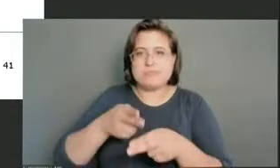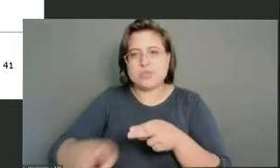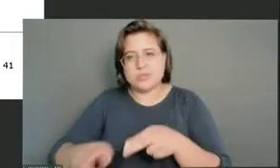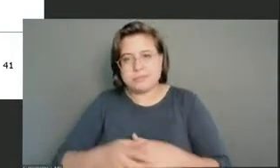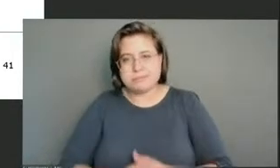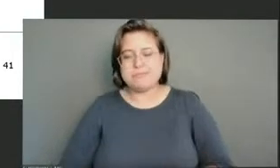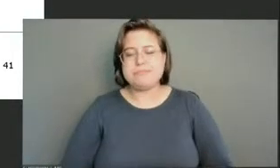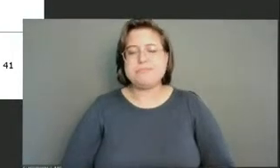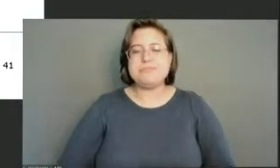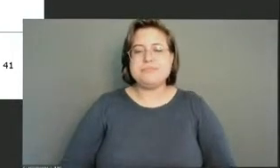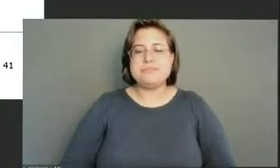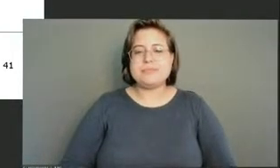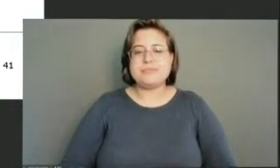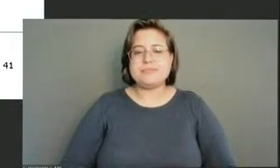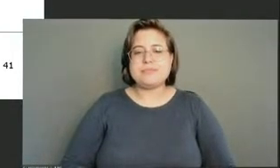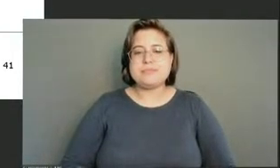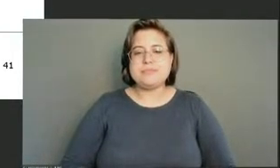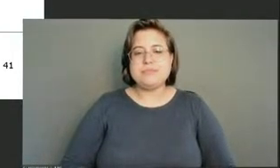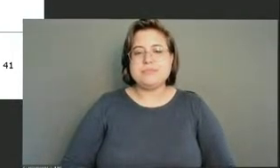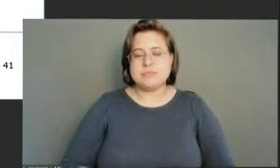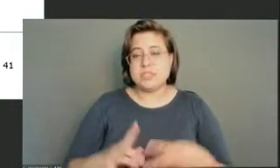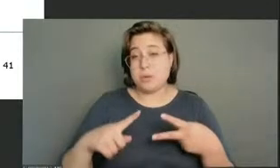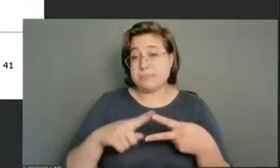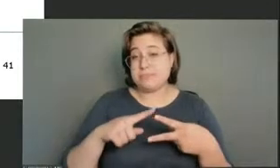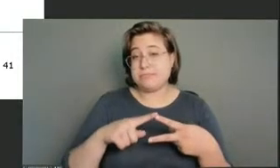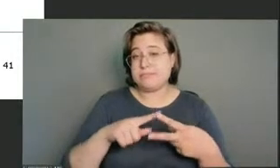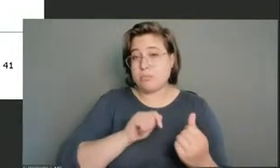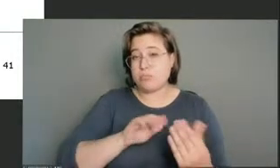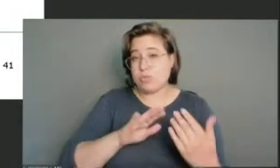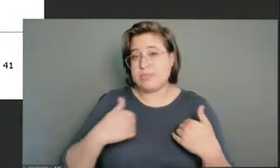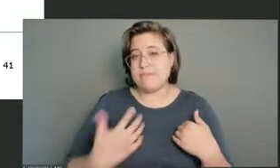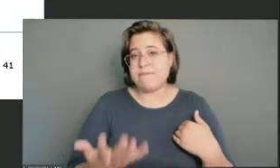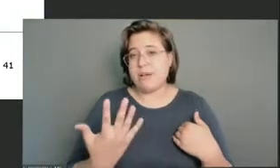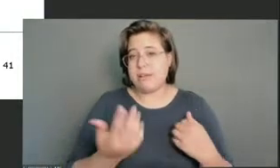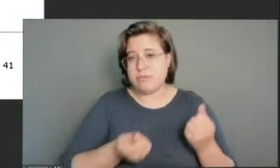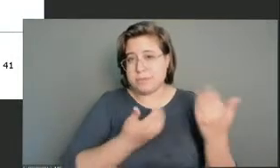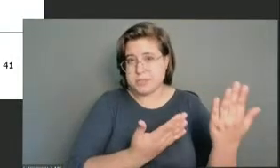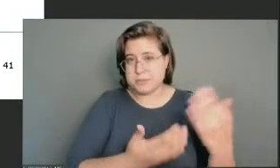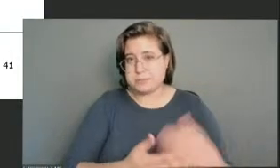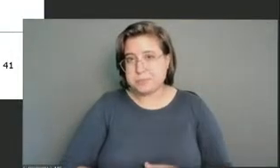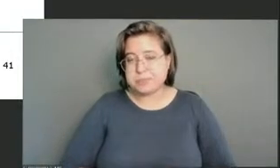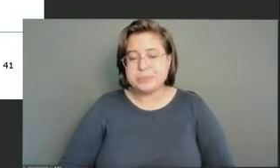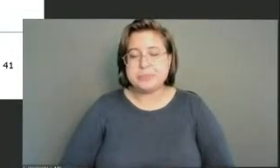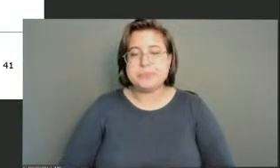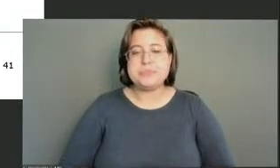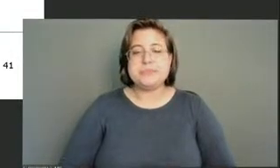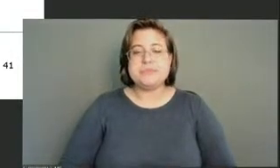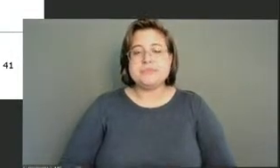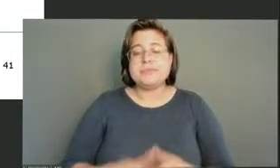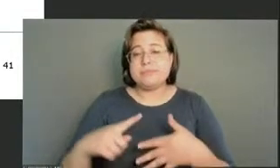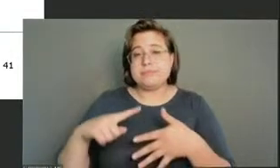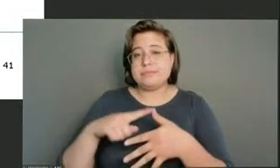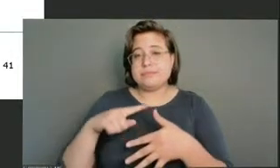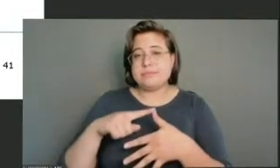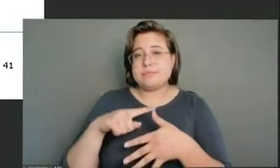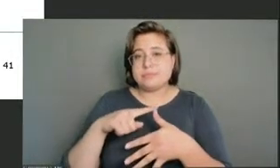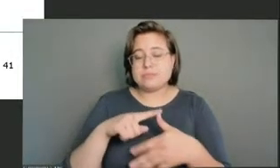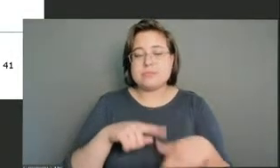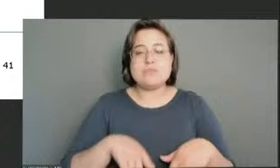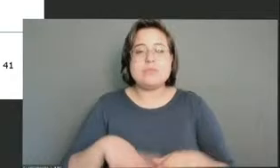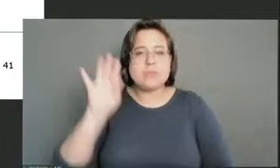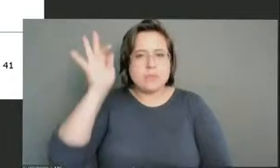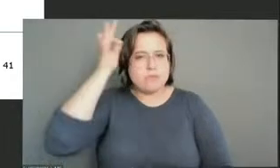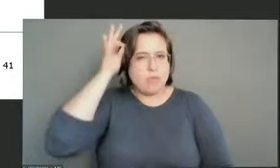great. So in response to problem one, we have 5 recommendations. The first is really that the federal government